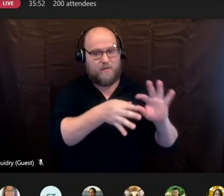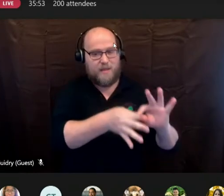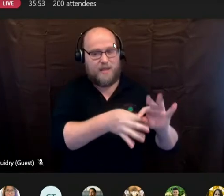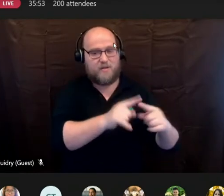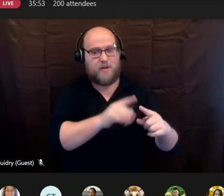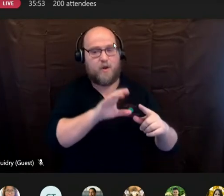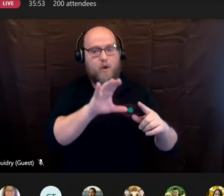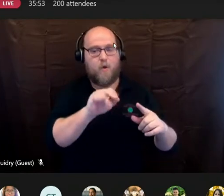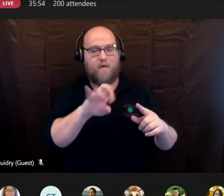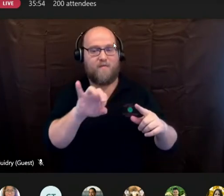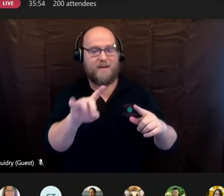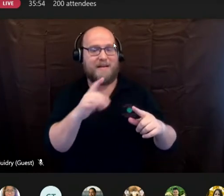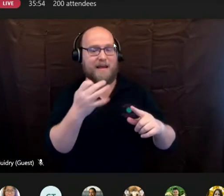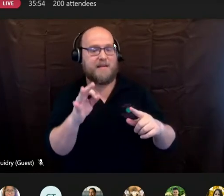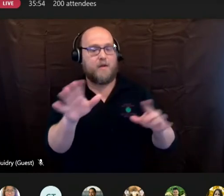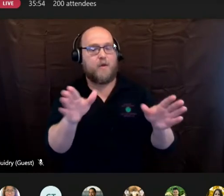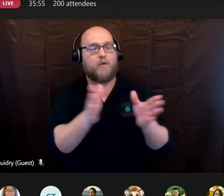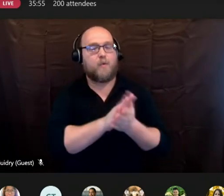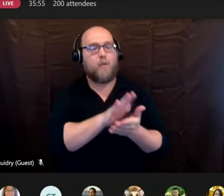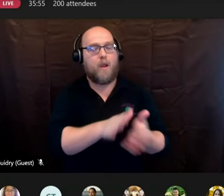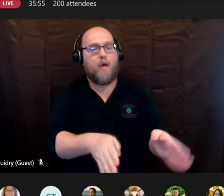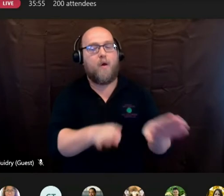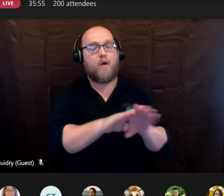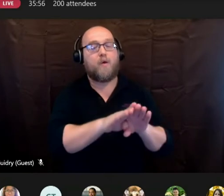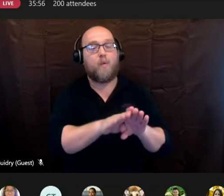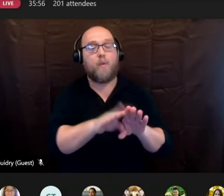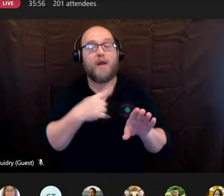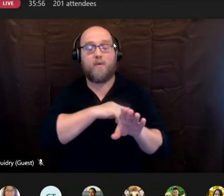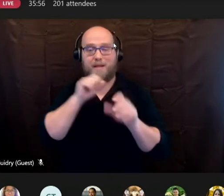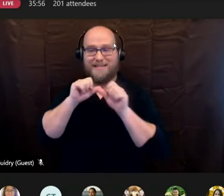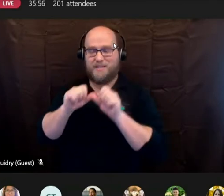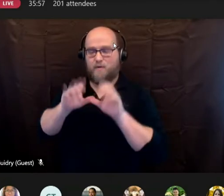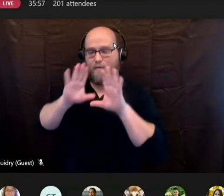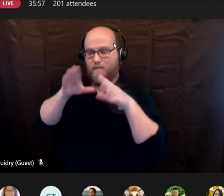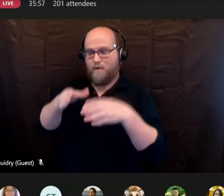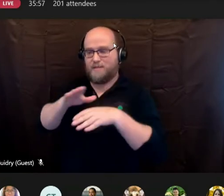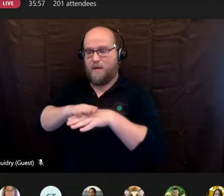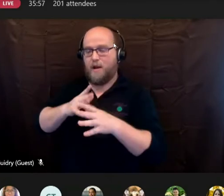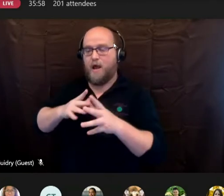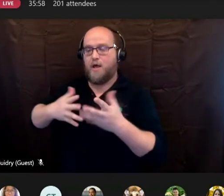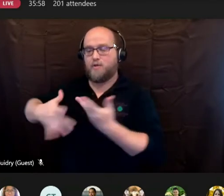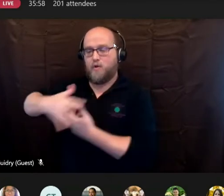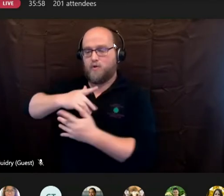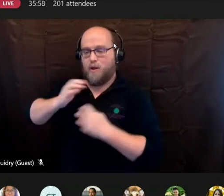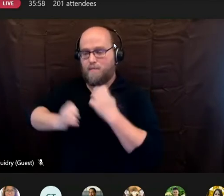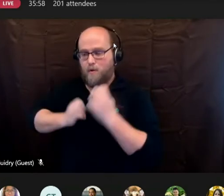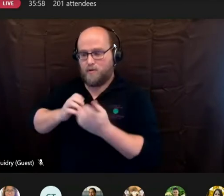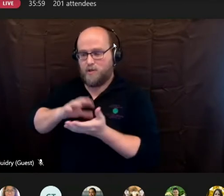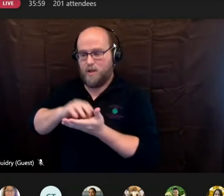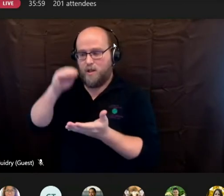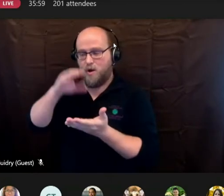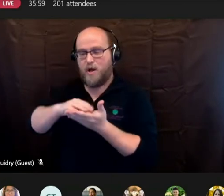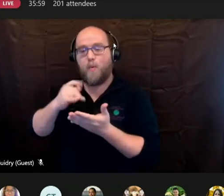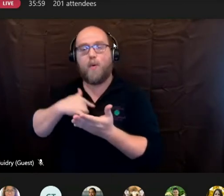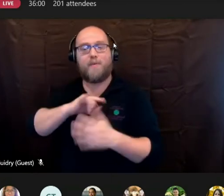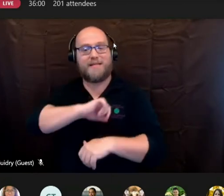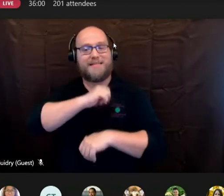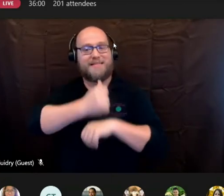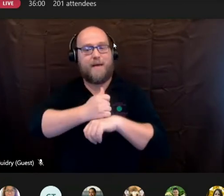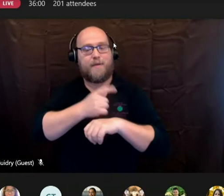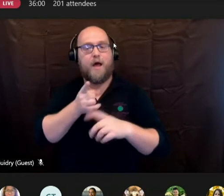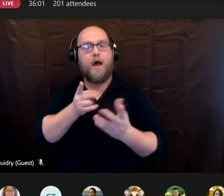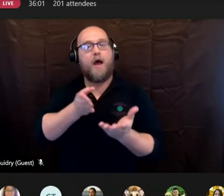on social-emotional learning next year by establishing two-way communication with students, family, and community